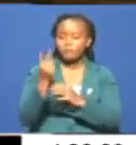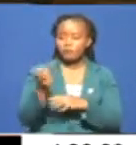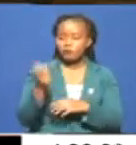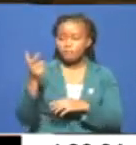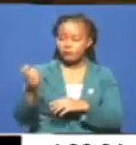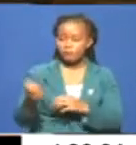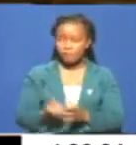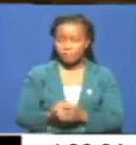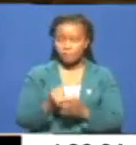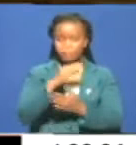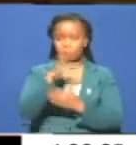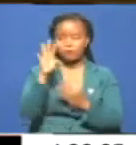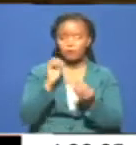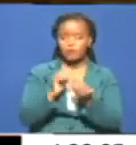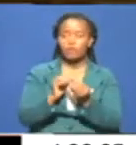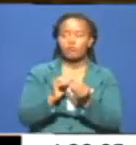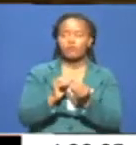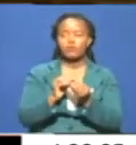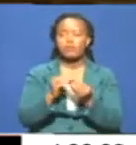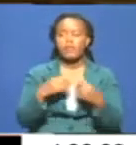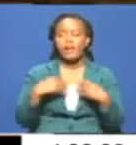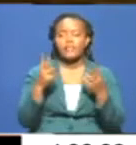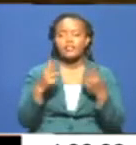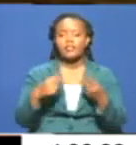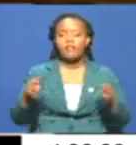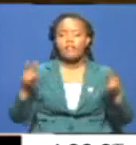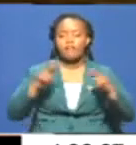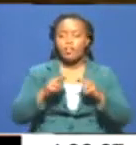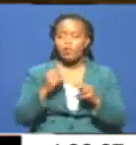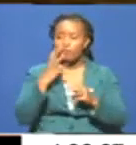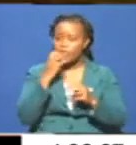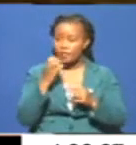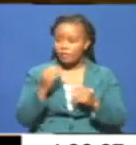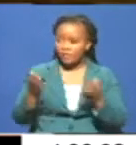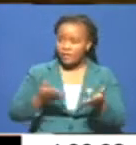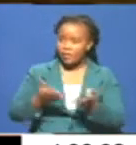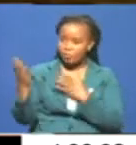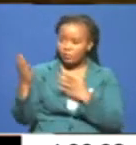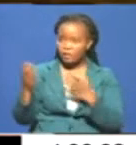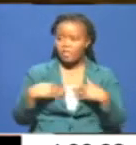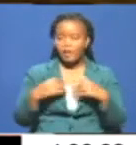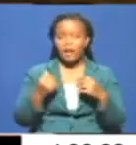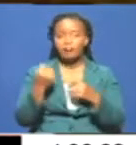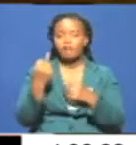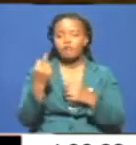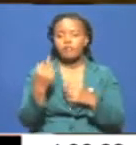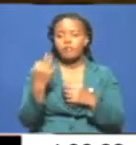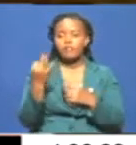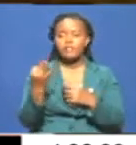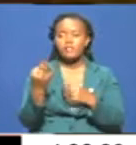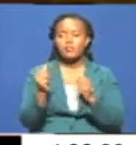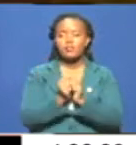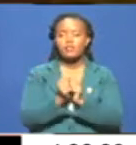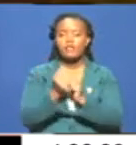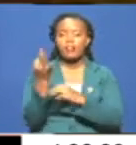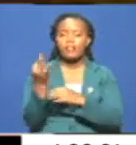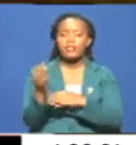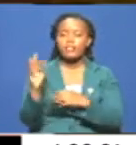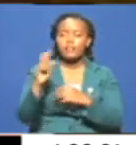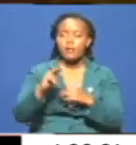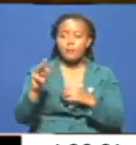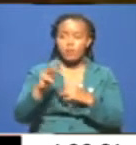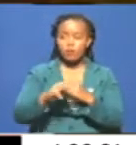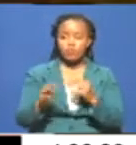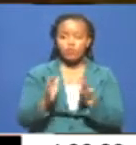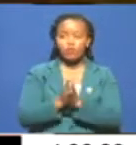total volume and value of horticulture exports reached 313 million kilos with a value of 150